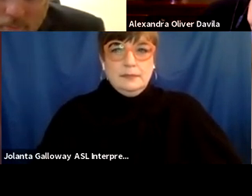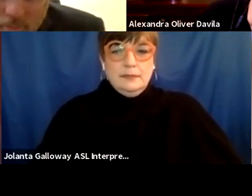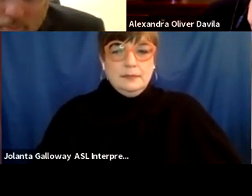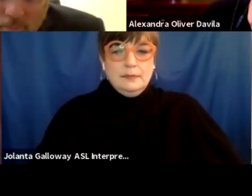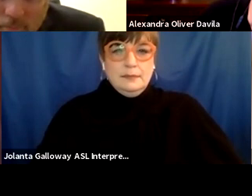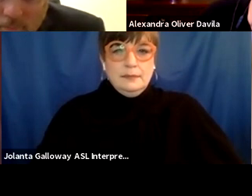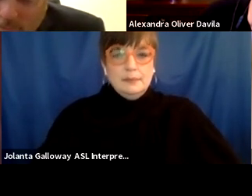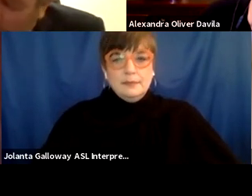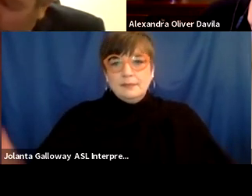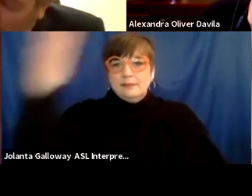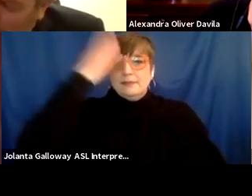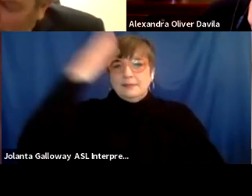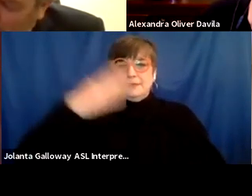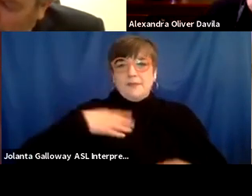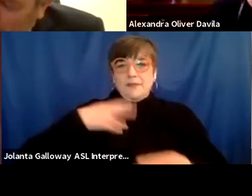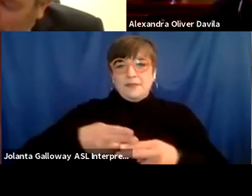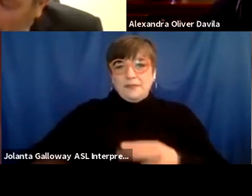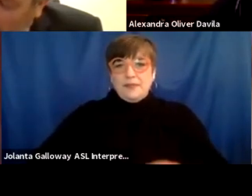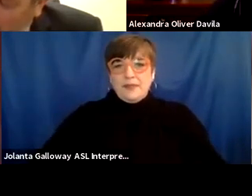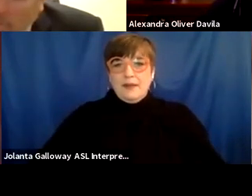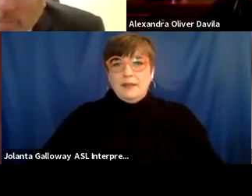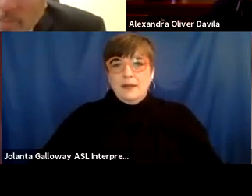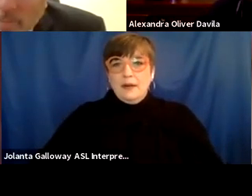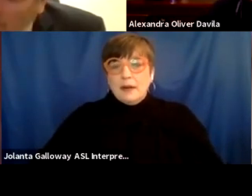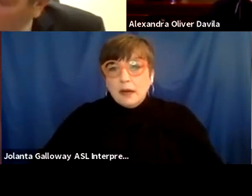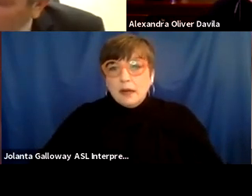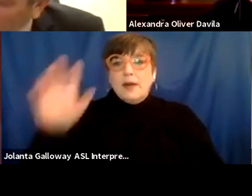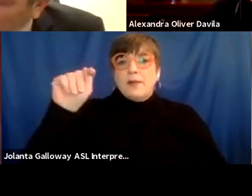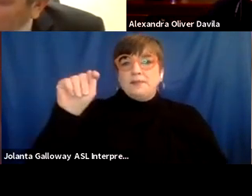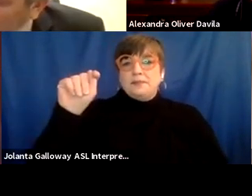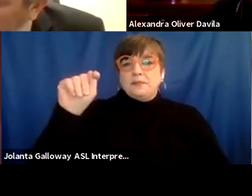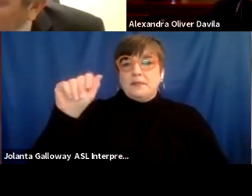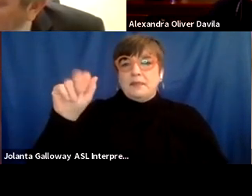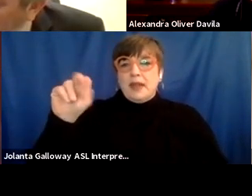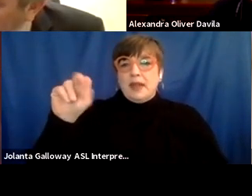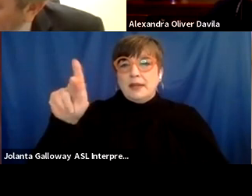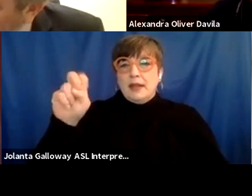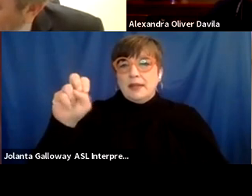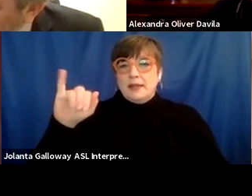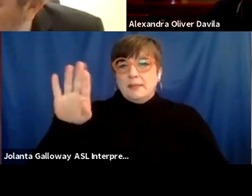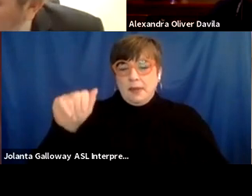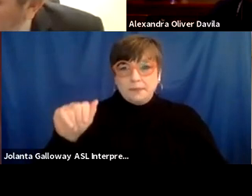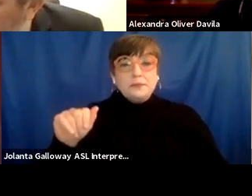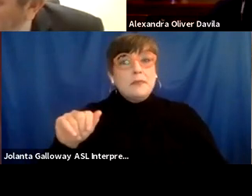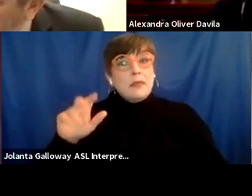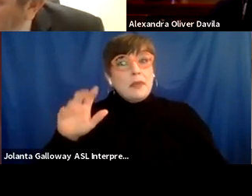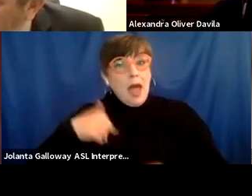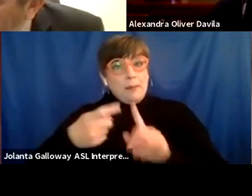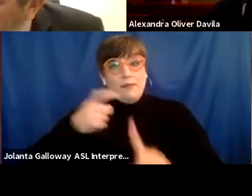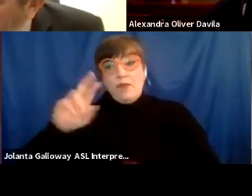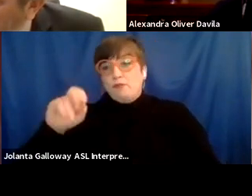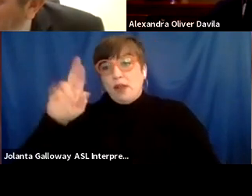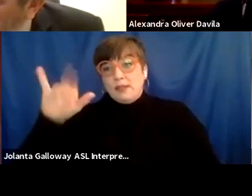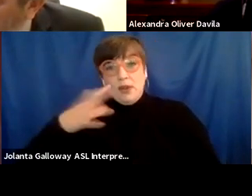Hi. My name is Tanakiba, and I'm from the Roxbury Empowerment Project, which is also known as REAP.